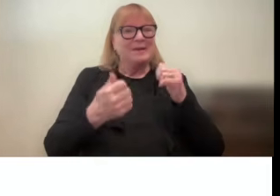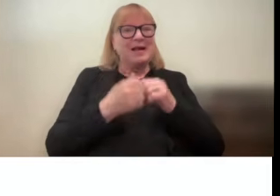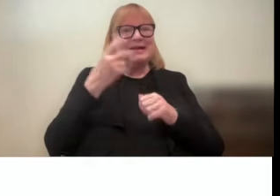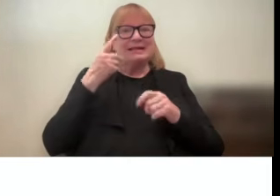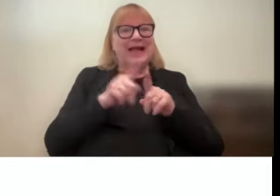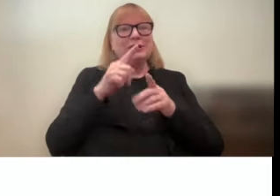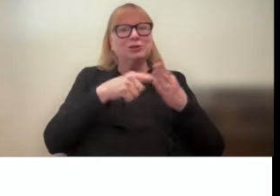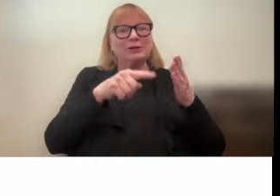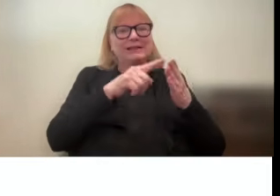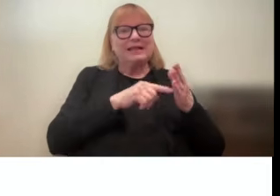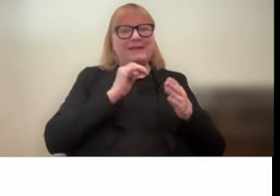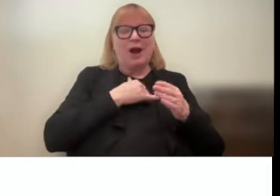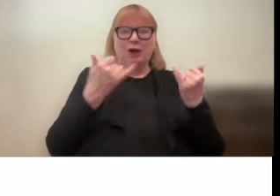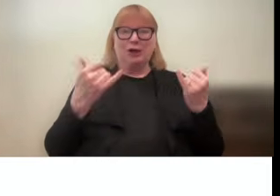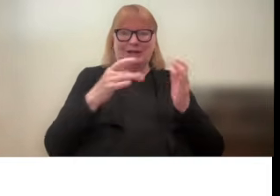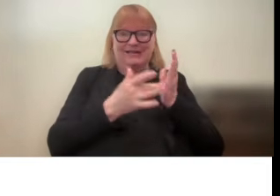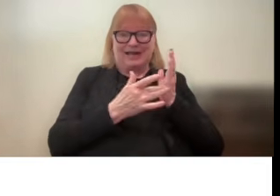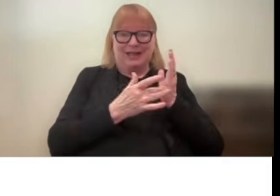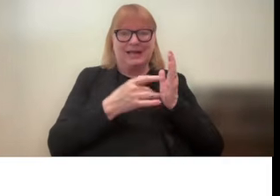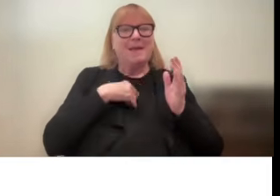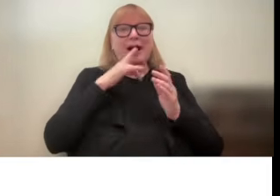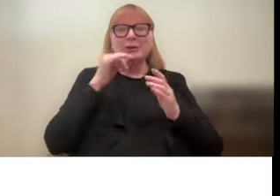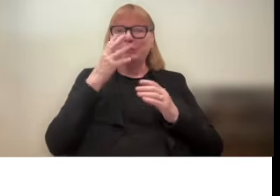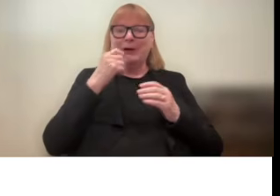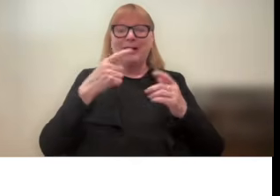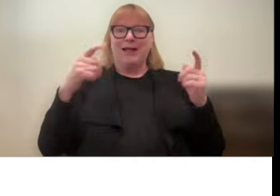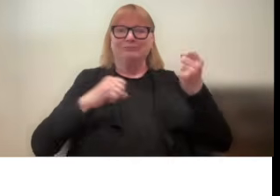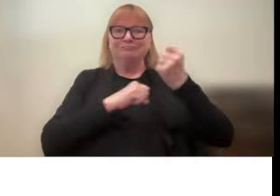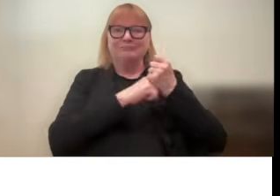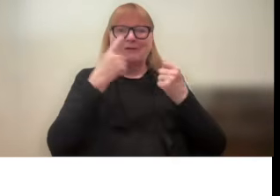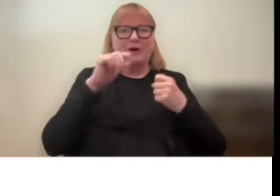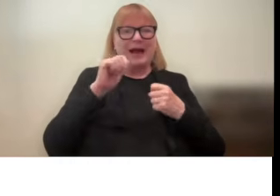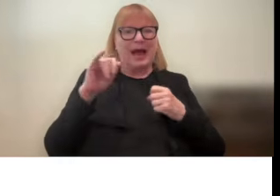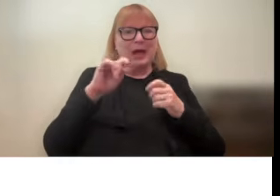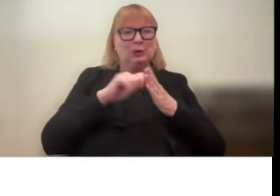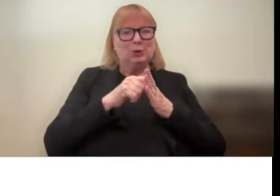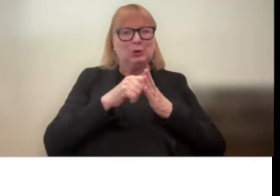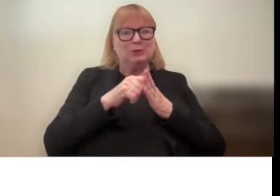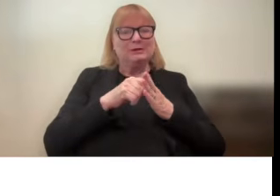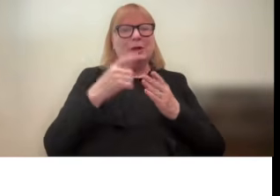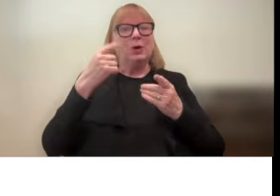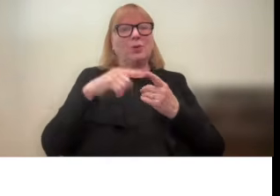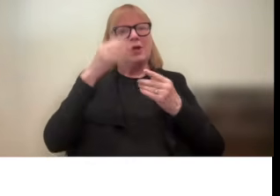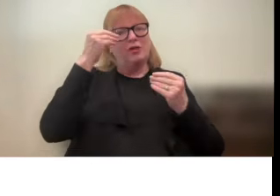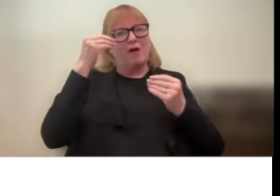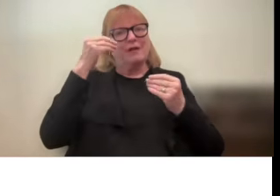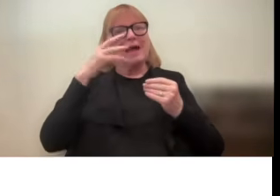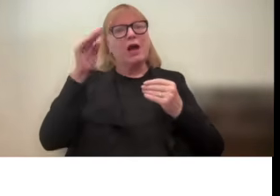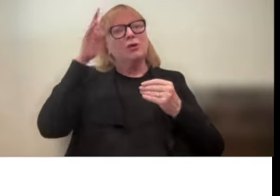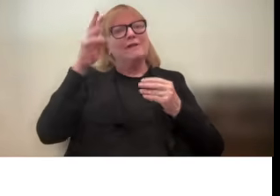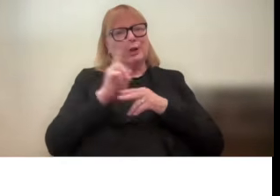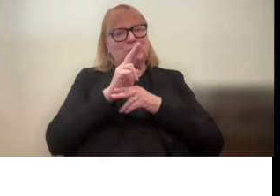as a critique of our current technologies, I'm actually a pretty large advocate for AI tools when thoughtfully and